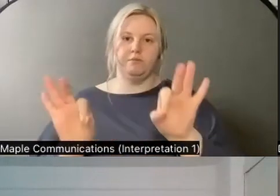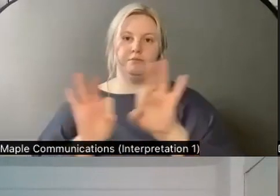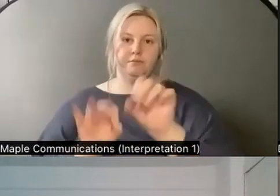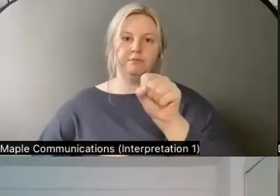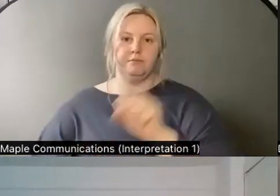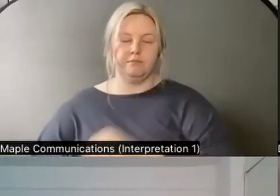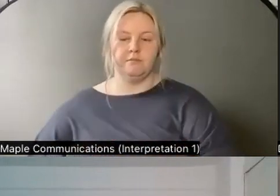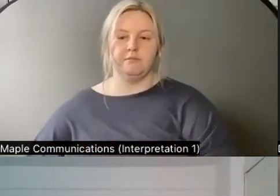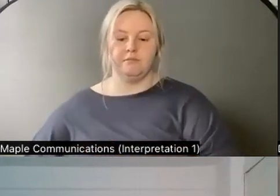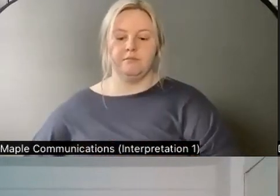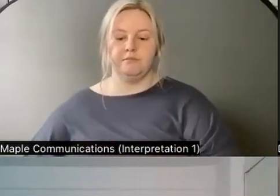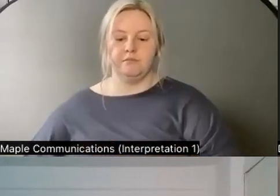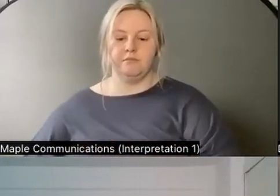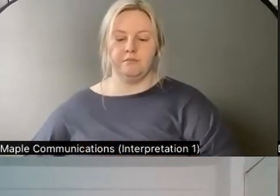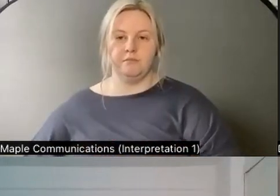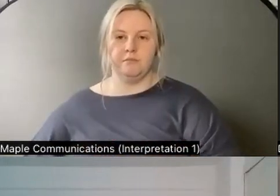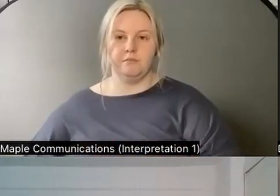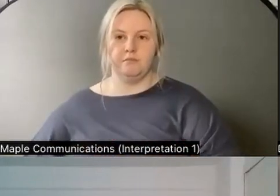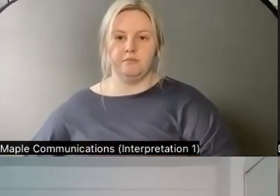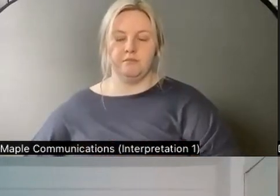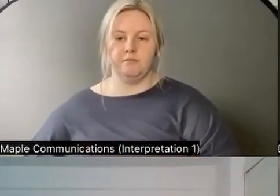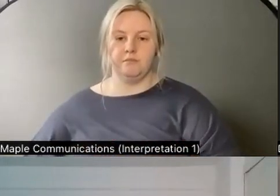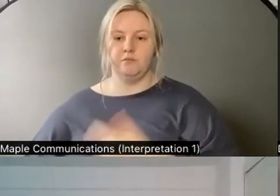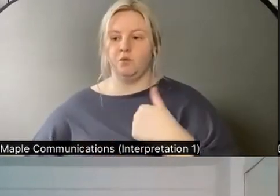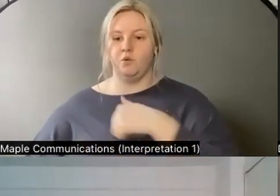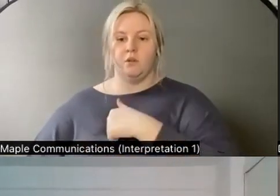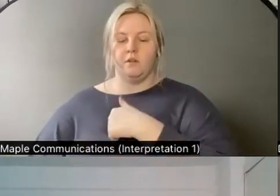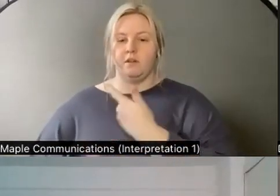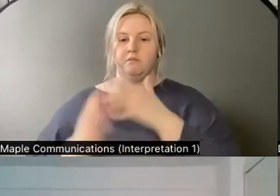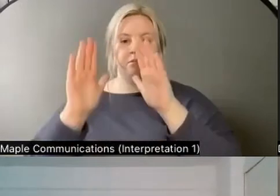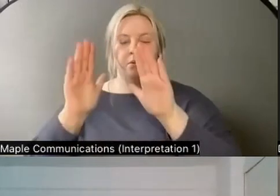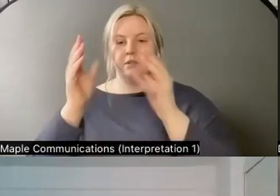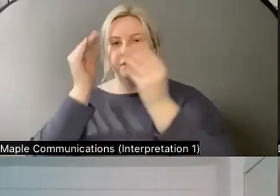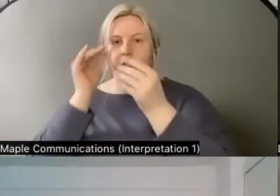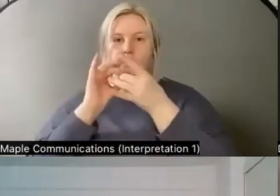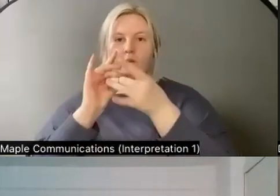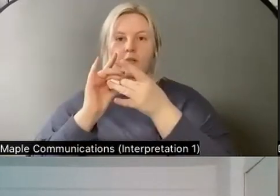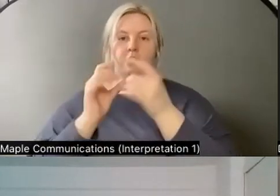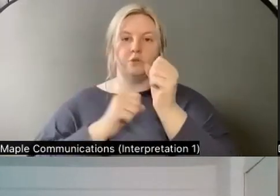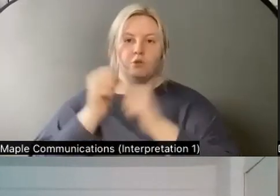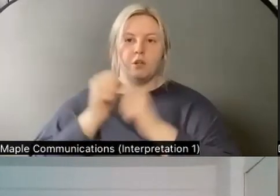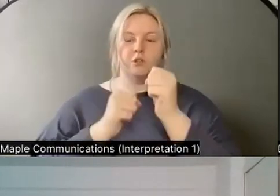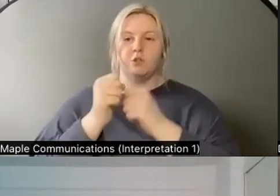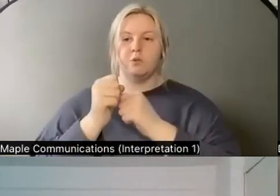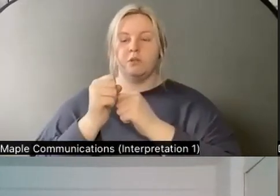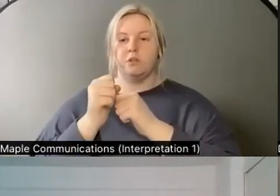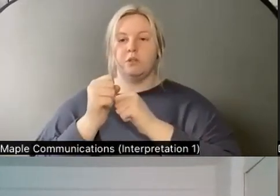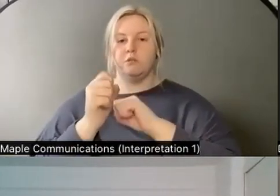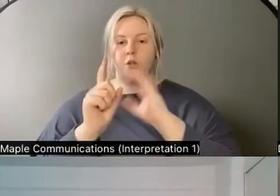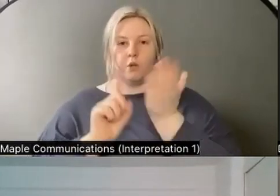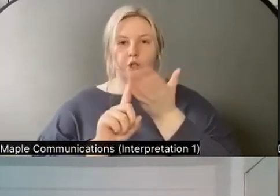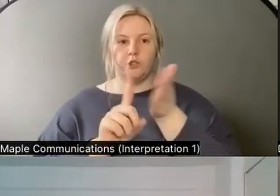You know, we've had wonderful thoughts on structural coercion, the drug